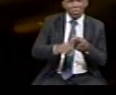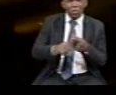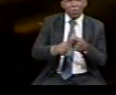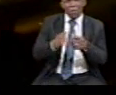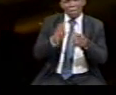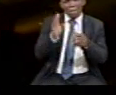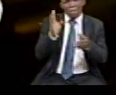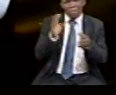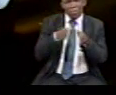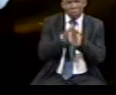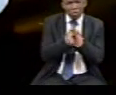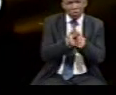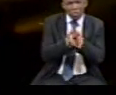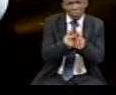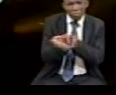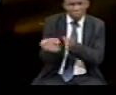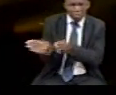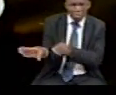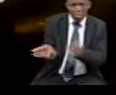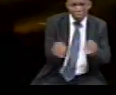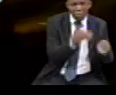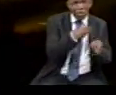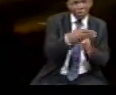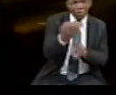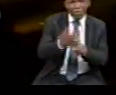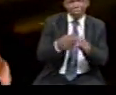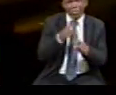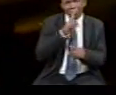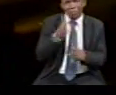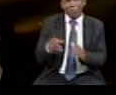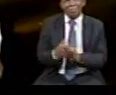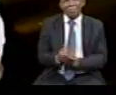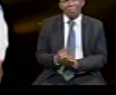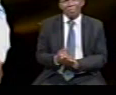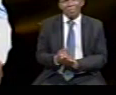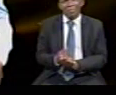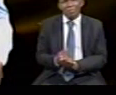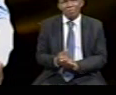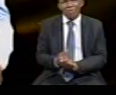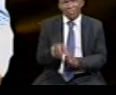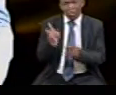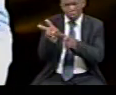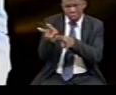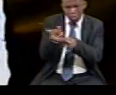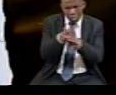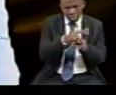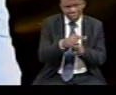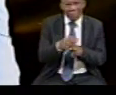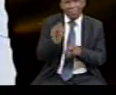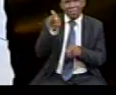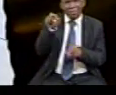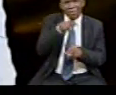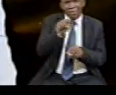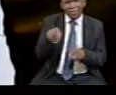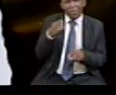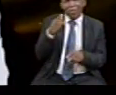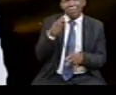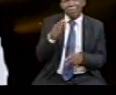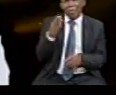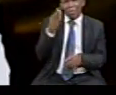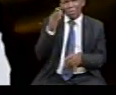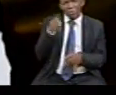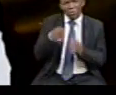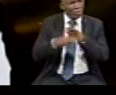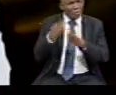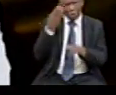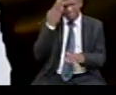of the world. He will not just use any word carelessly. He said, watch. Ye therefore, what therefore? For ye